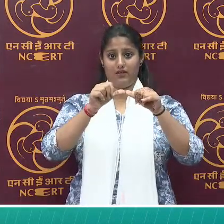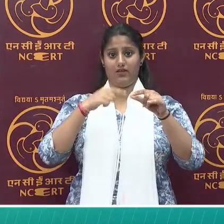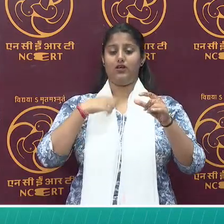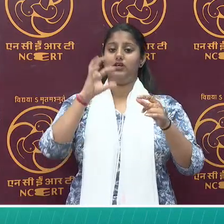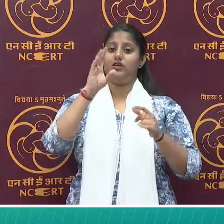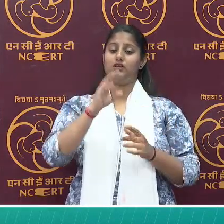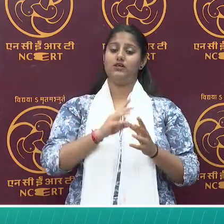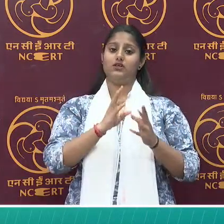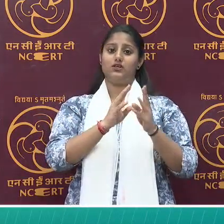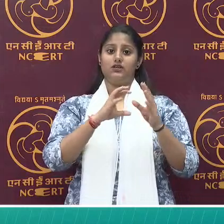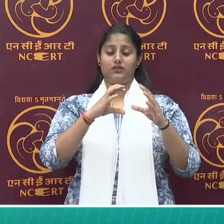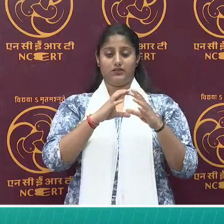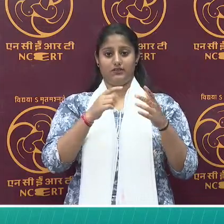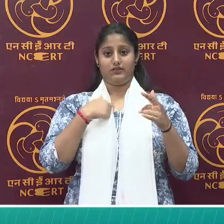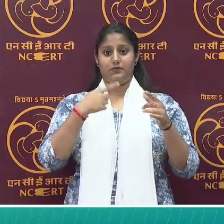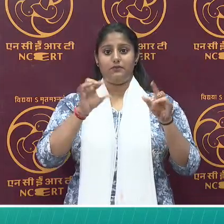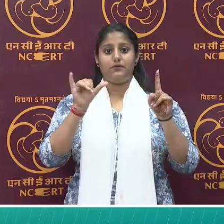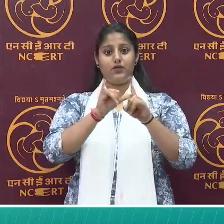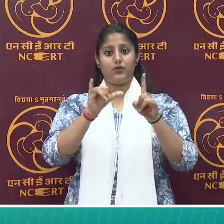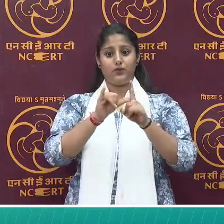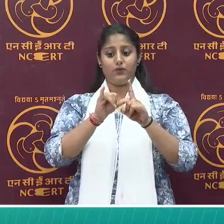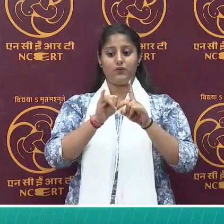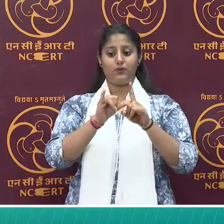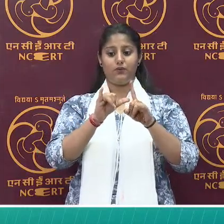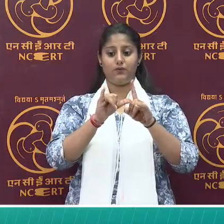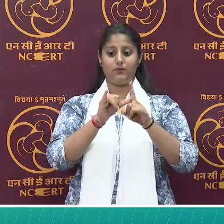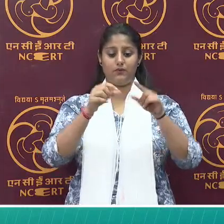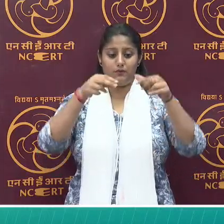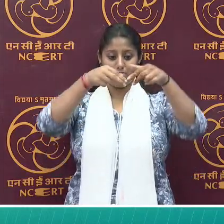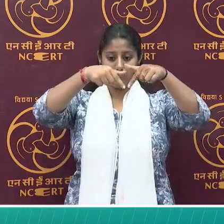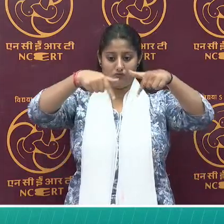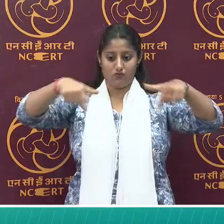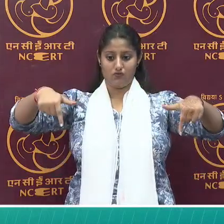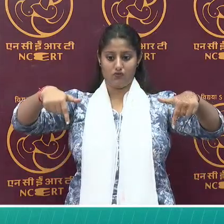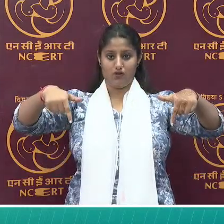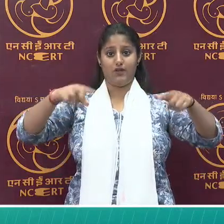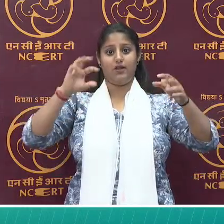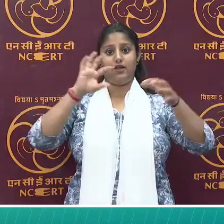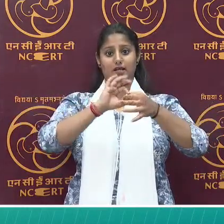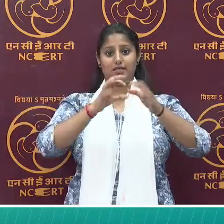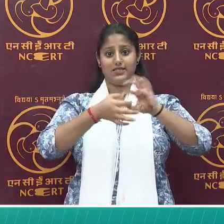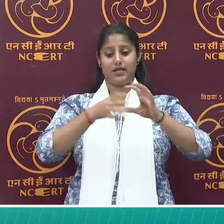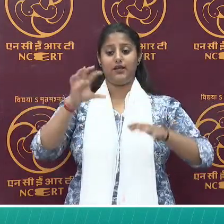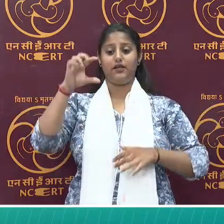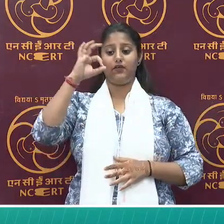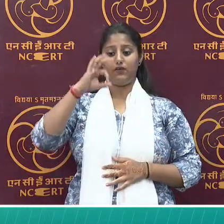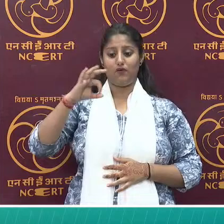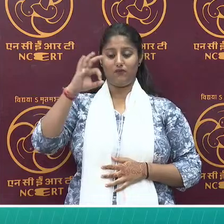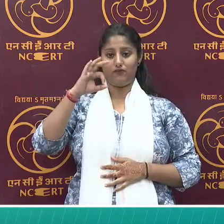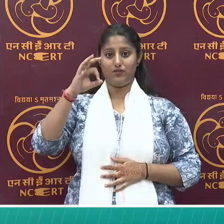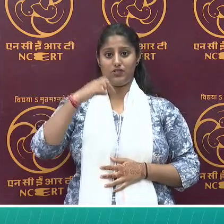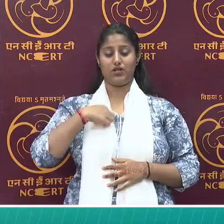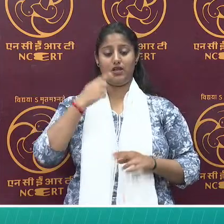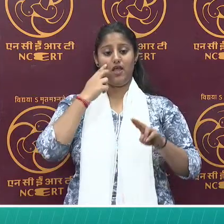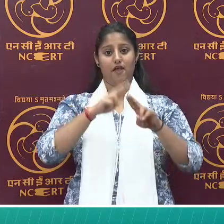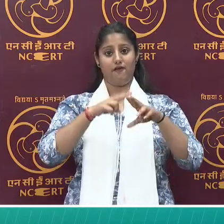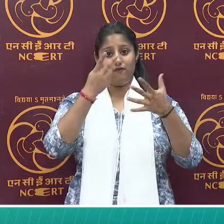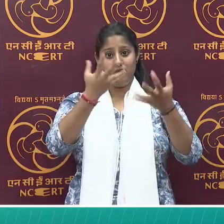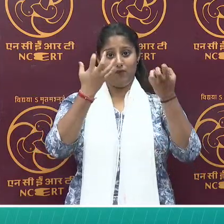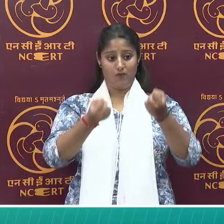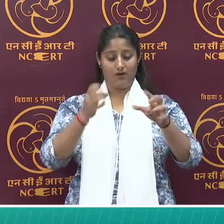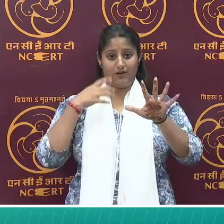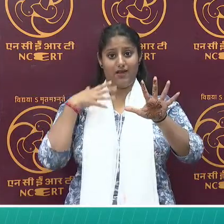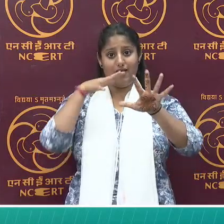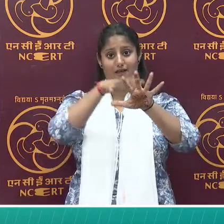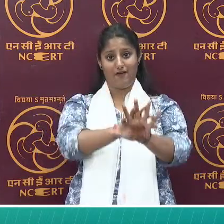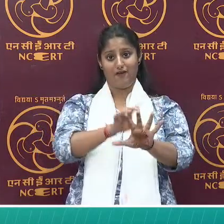streaming live on our YouTube channel which goes by the name NCERT Official. So if you wish to be a part of our live interaction,